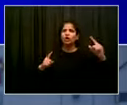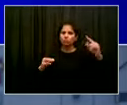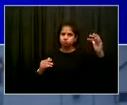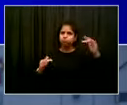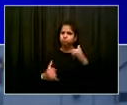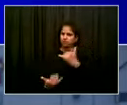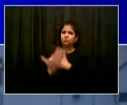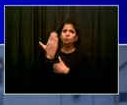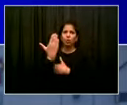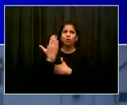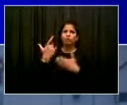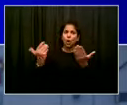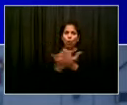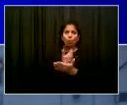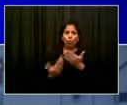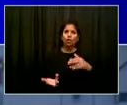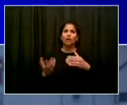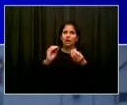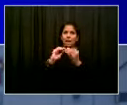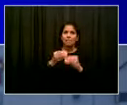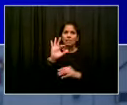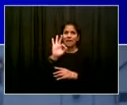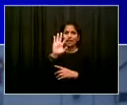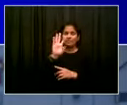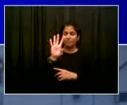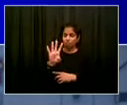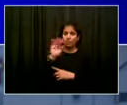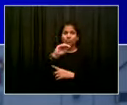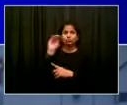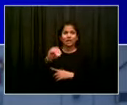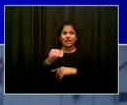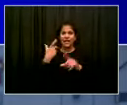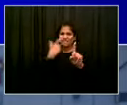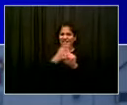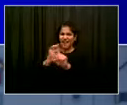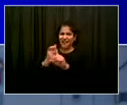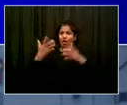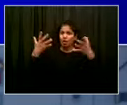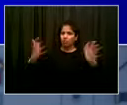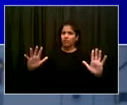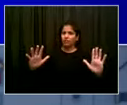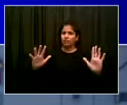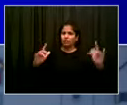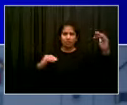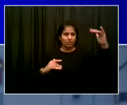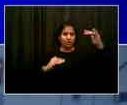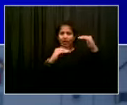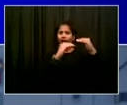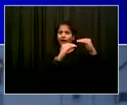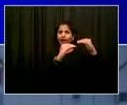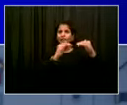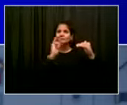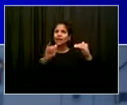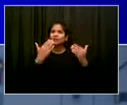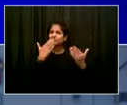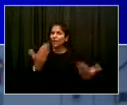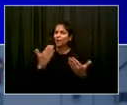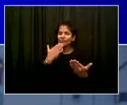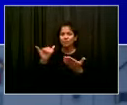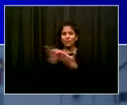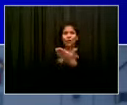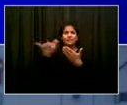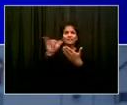94% of city employees are vaccinated. So thank you to all the men and women who serve us for stepping up, getting